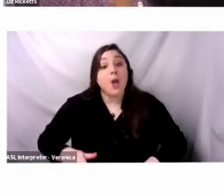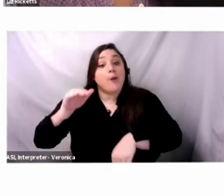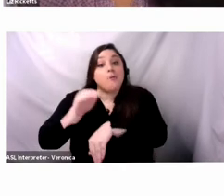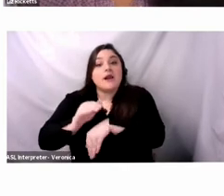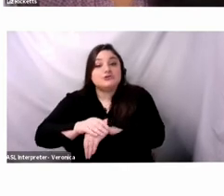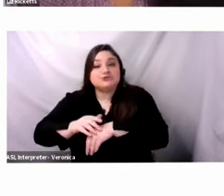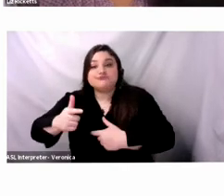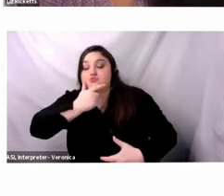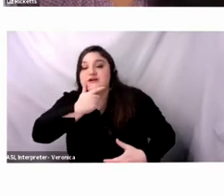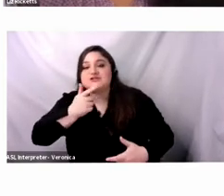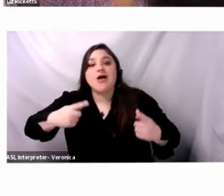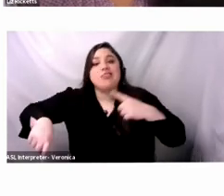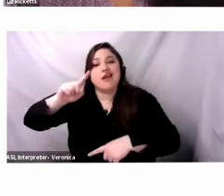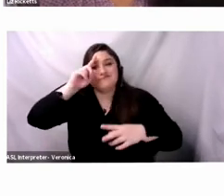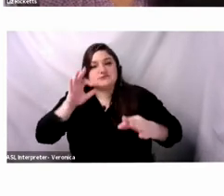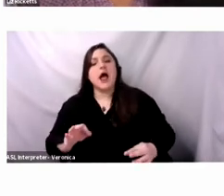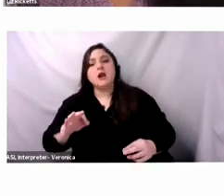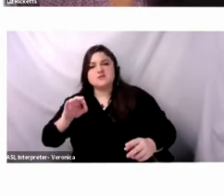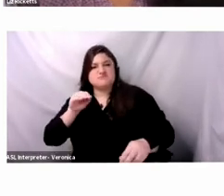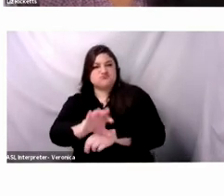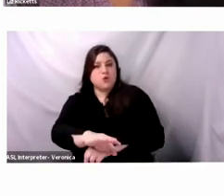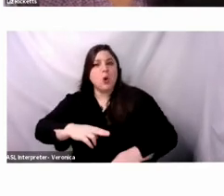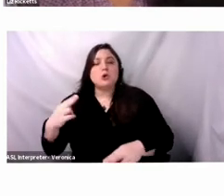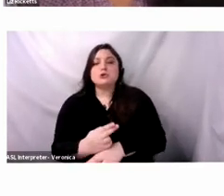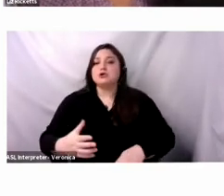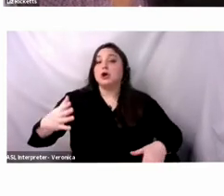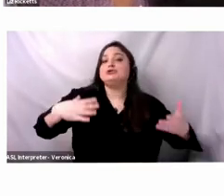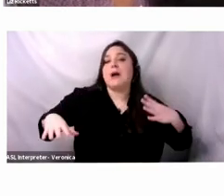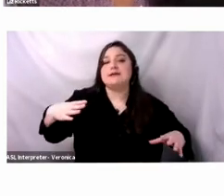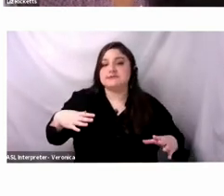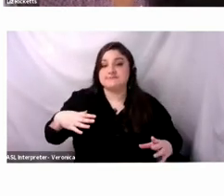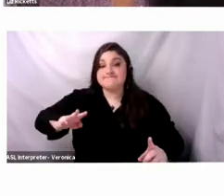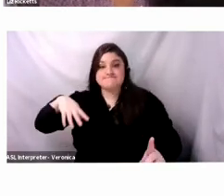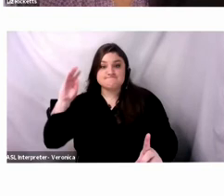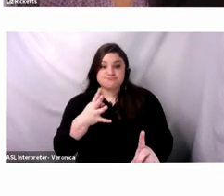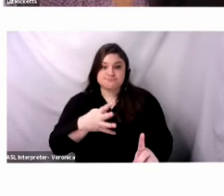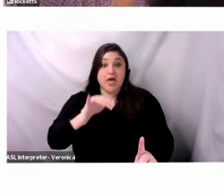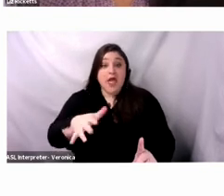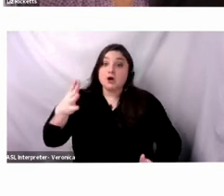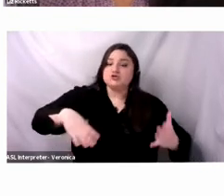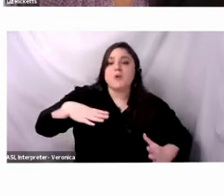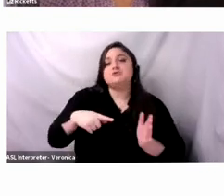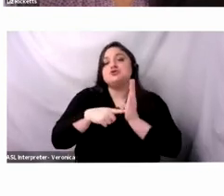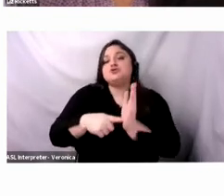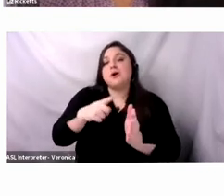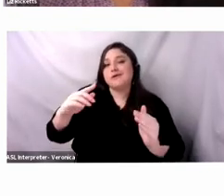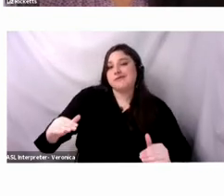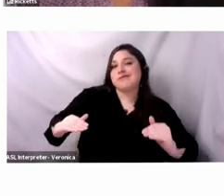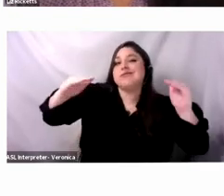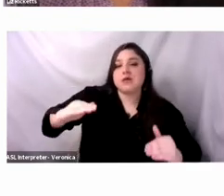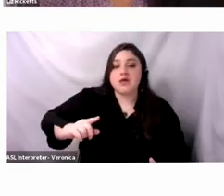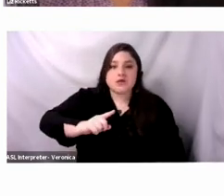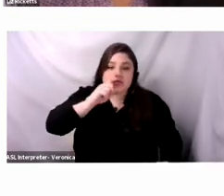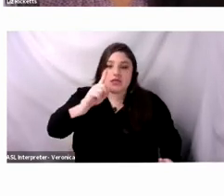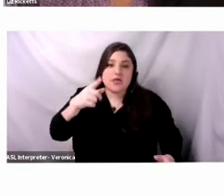demean local dress as primitive, traditional, and even as evil. The colonial oppressors set up schools to mirror the British boarding